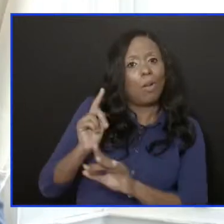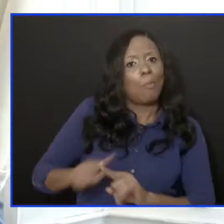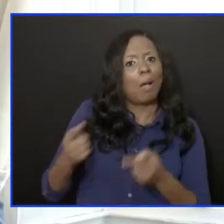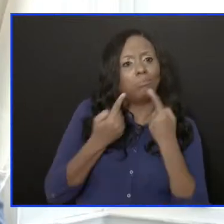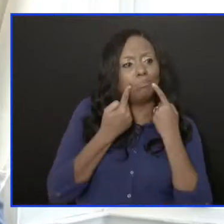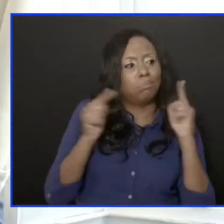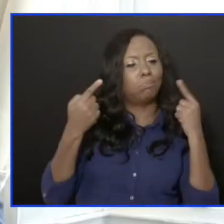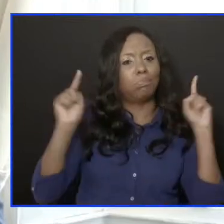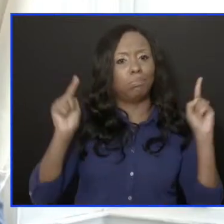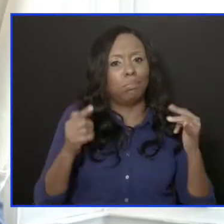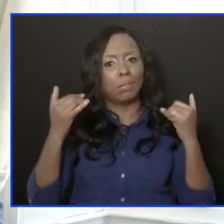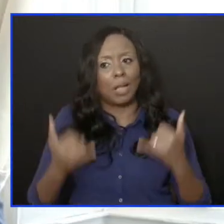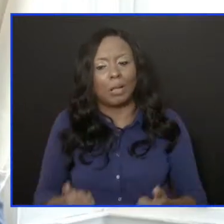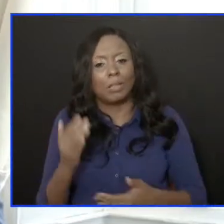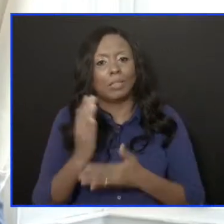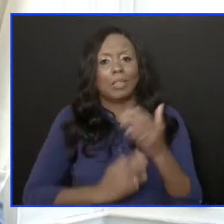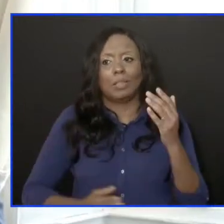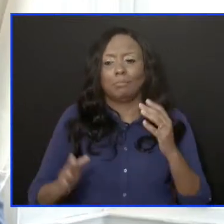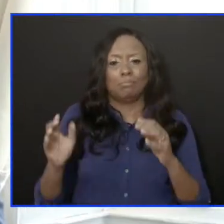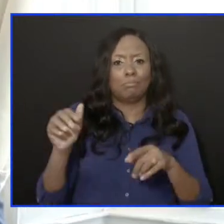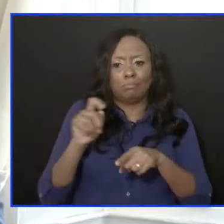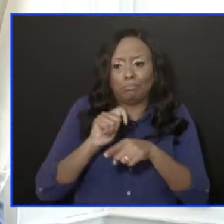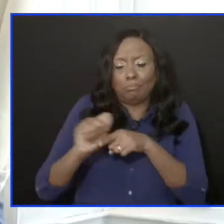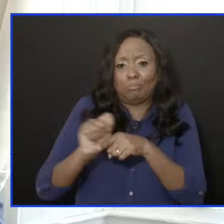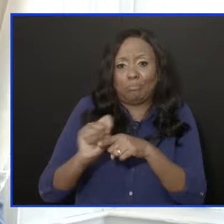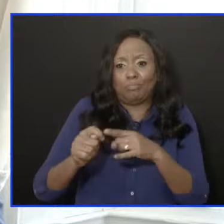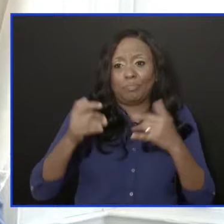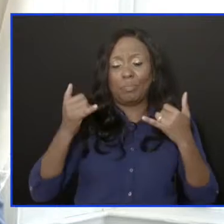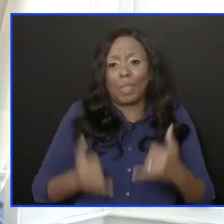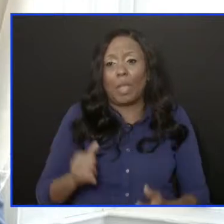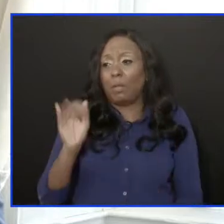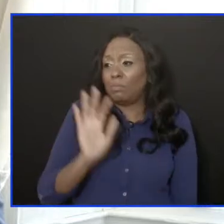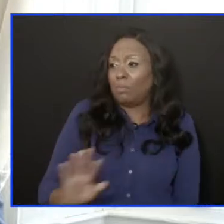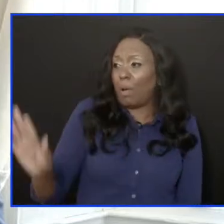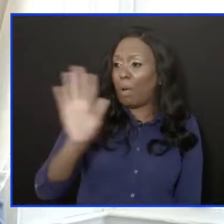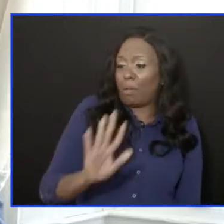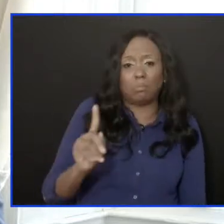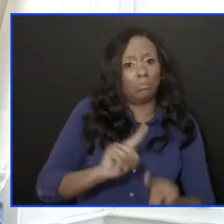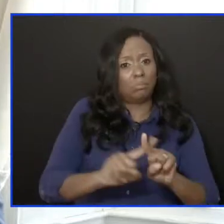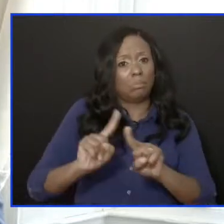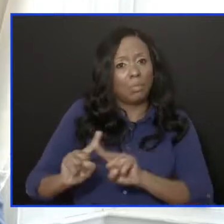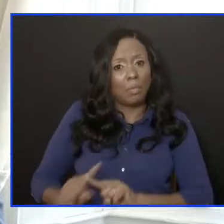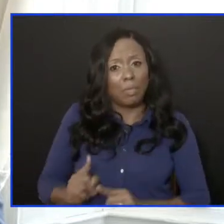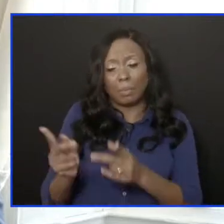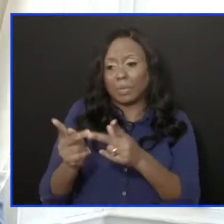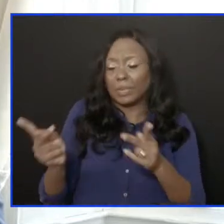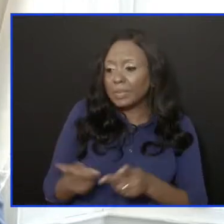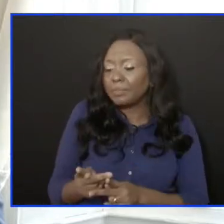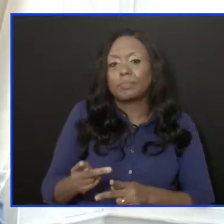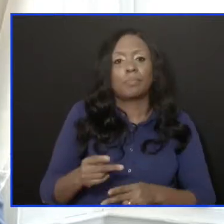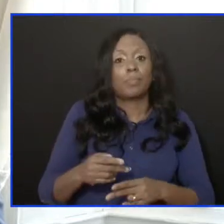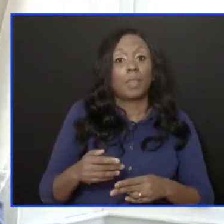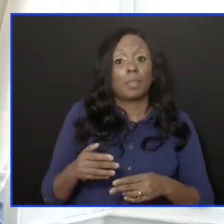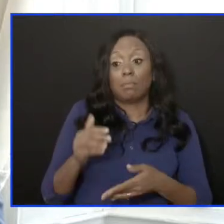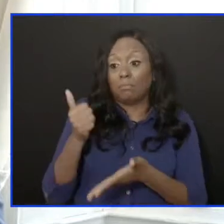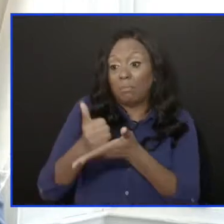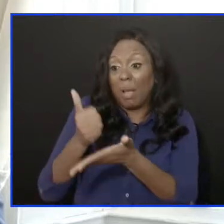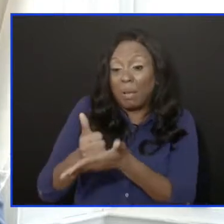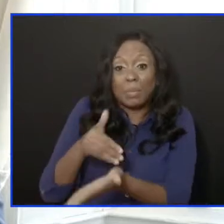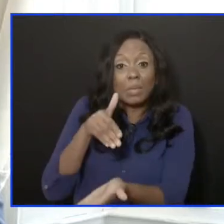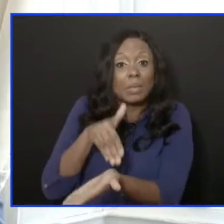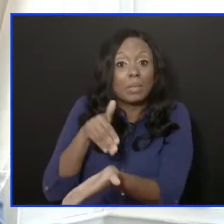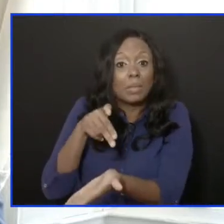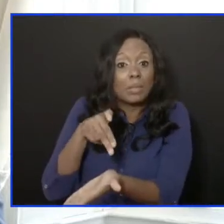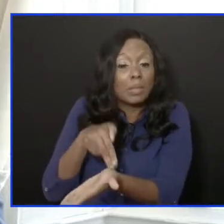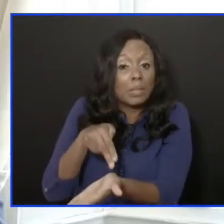before. So we have people now in training in various areas across the facility, which will lend to assistance to the nurses and to the physicians.